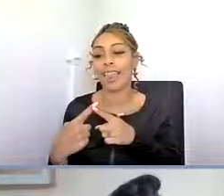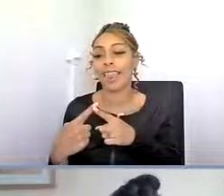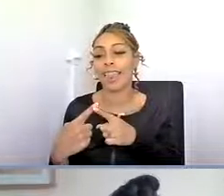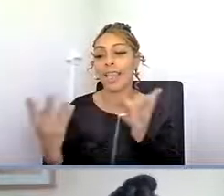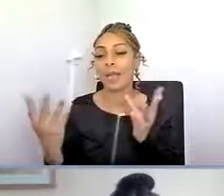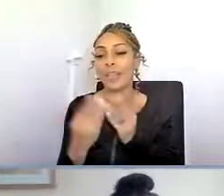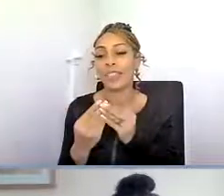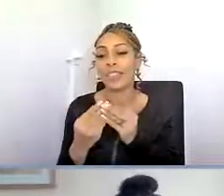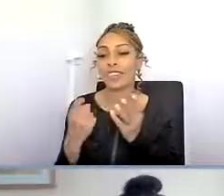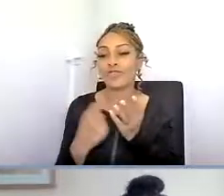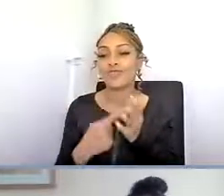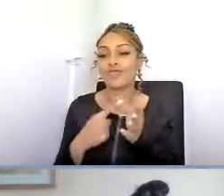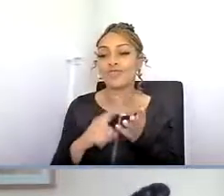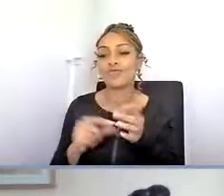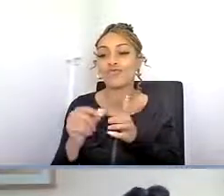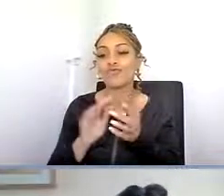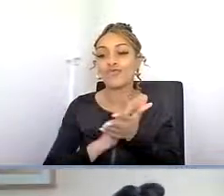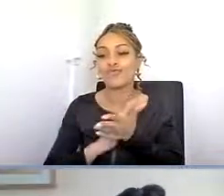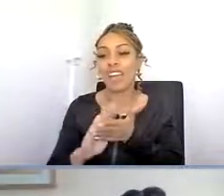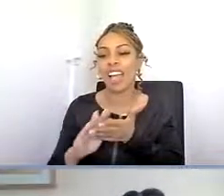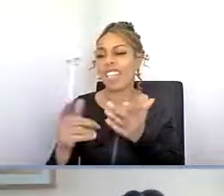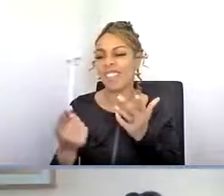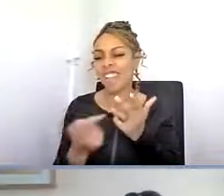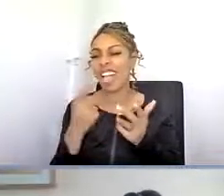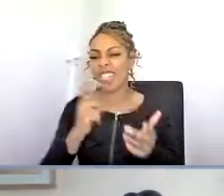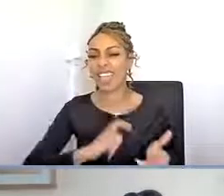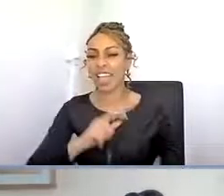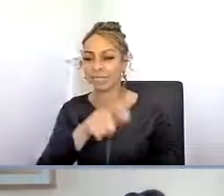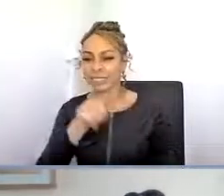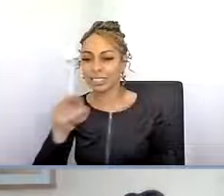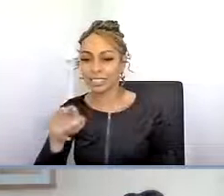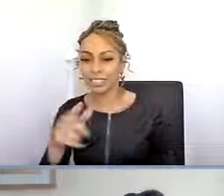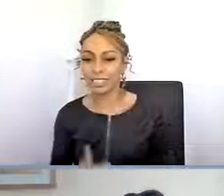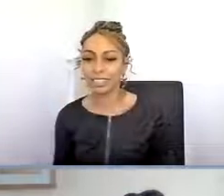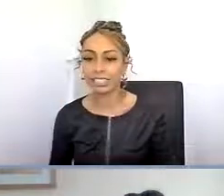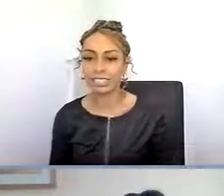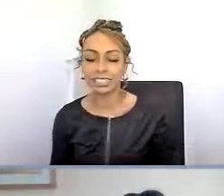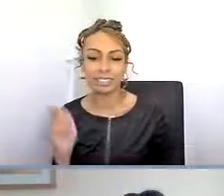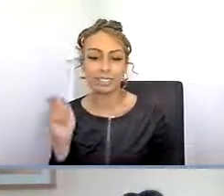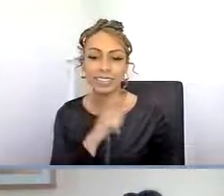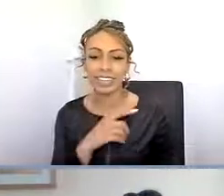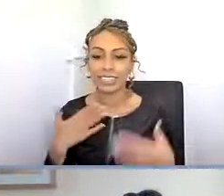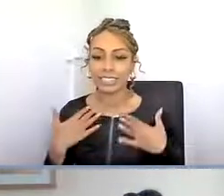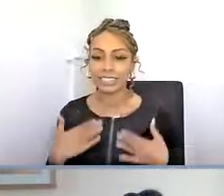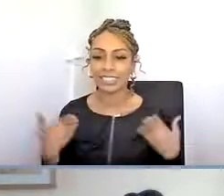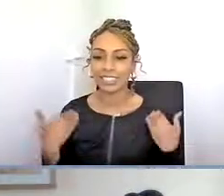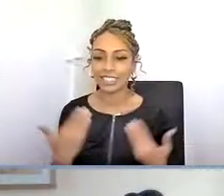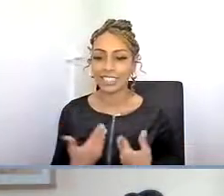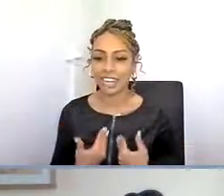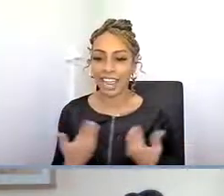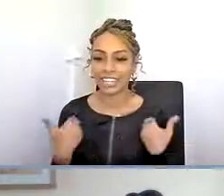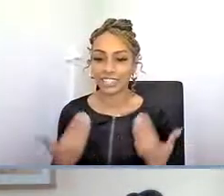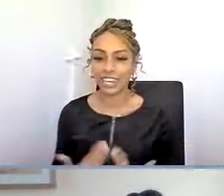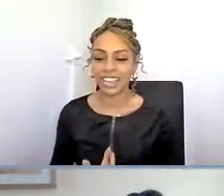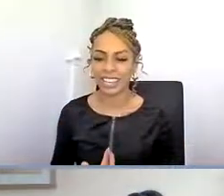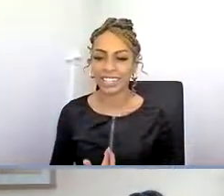with Ralph Partridge and other characters. But you can see her rather perhaps unusual outfit she's wearing. She's wearing sort of jackets with, I